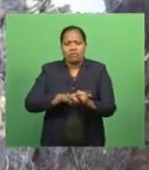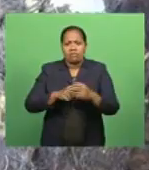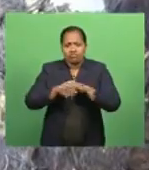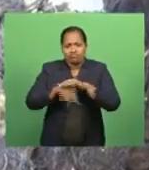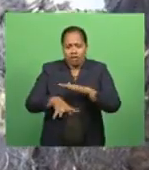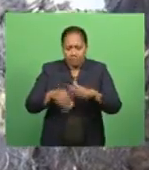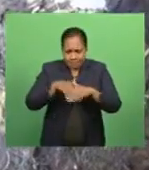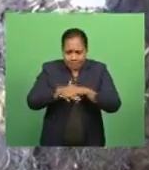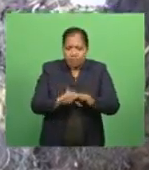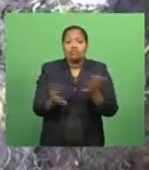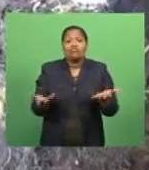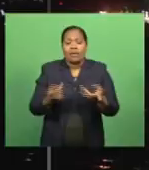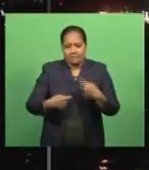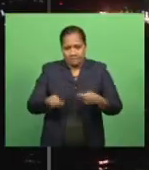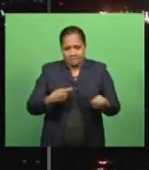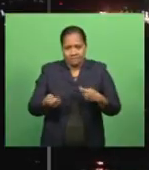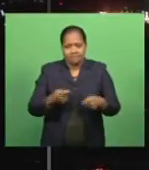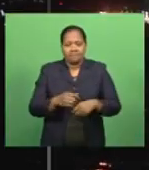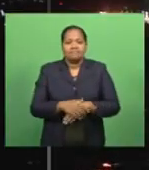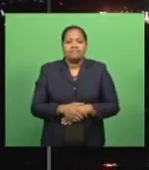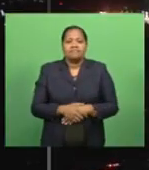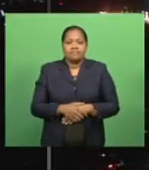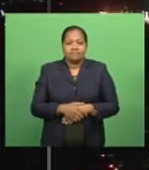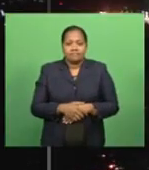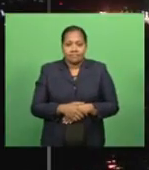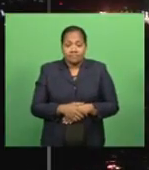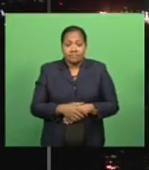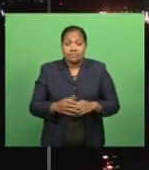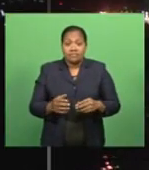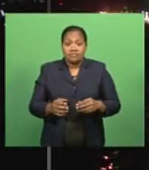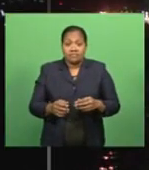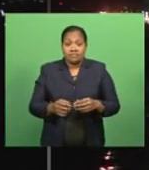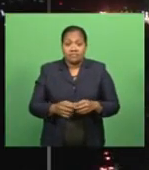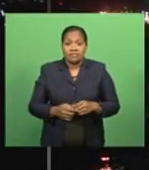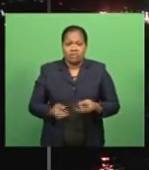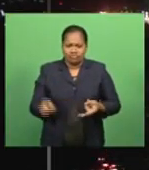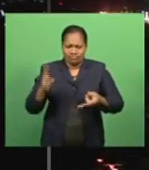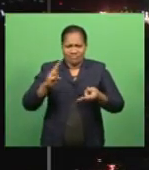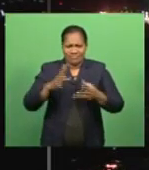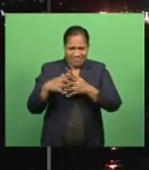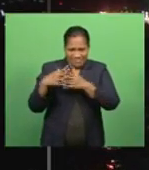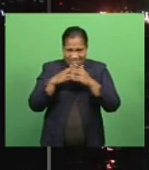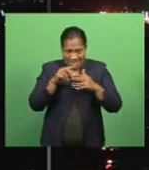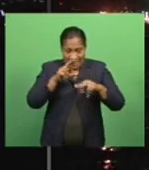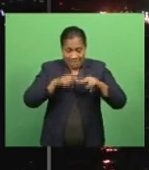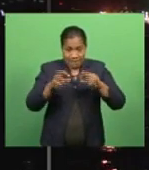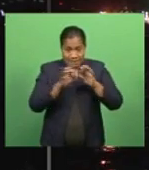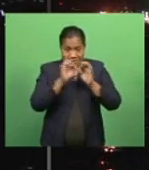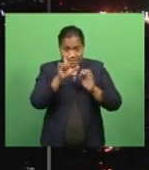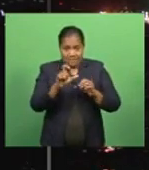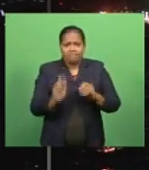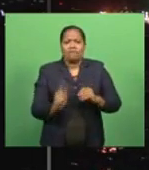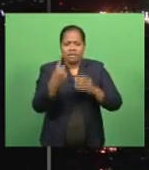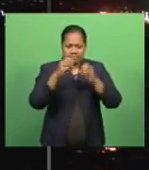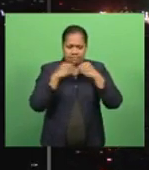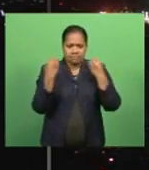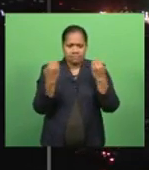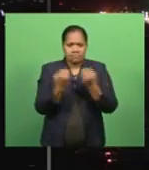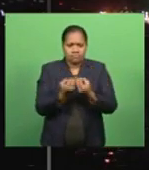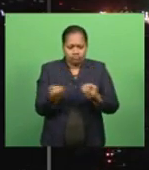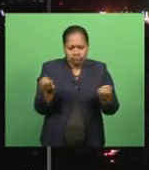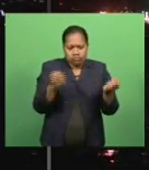Lena Rees, FBC News. The United States Embassy has become one of the first organizations to make a